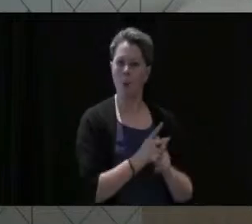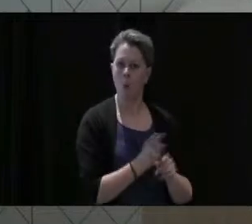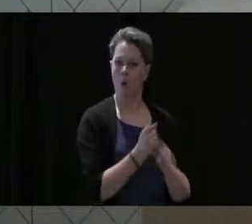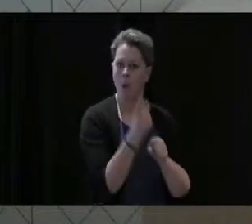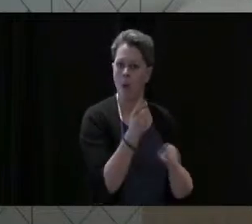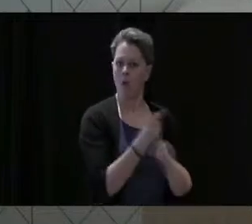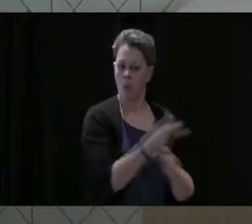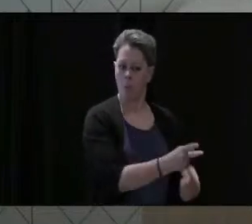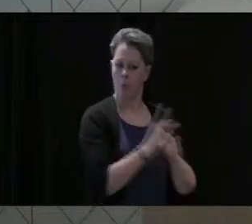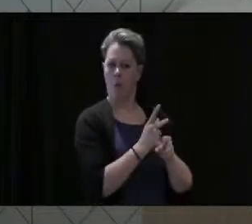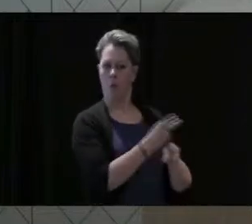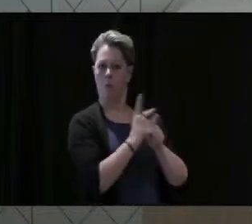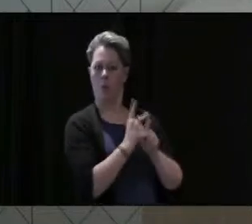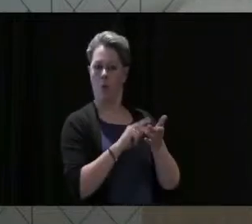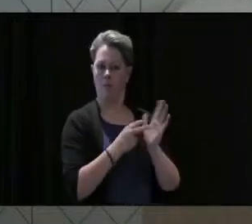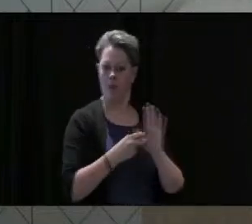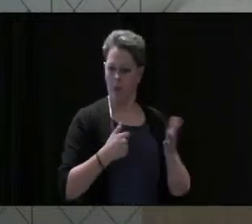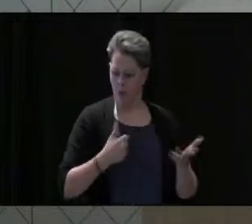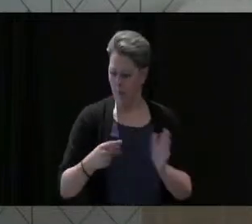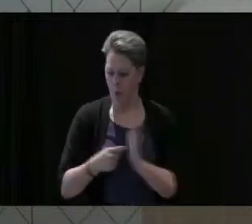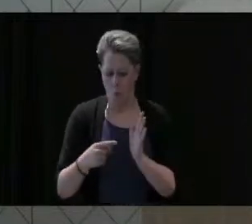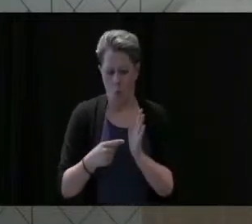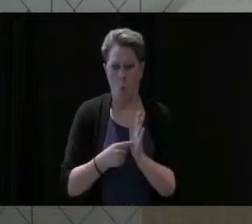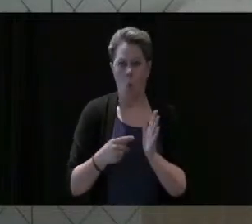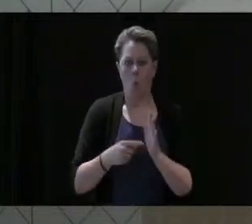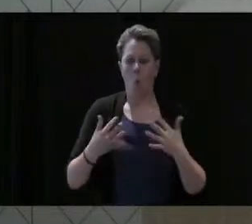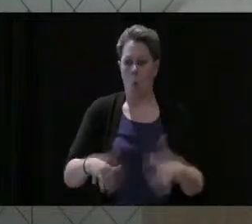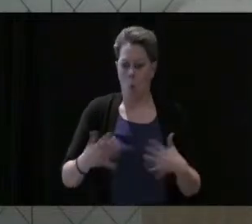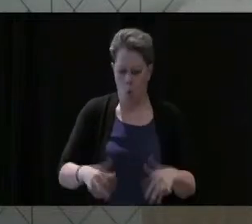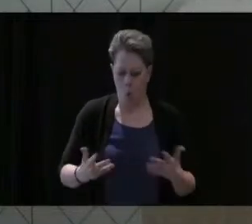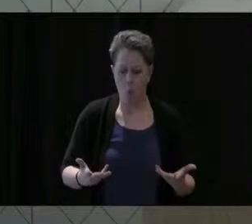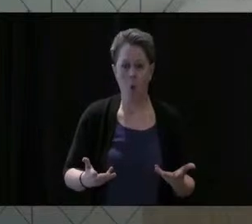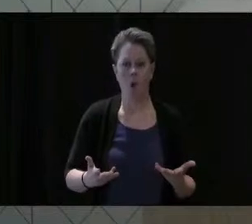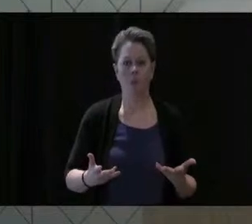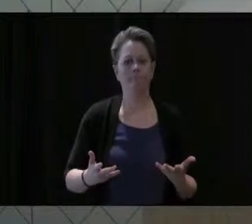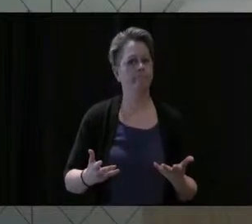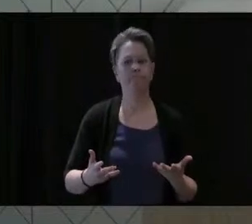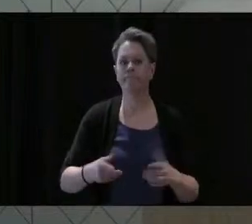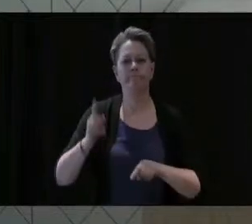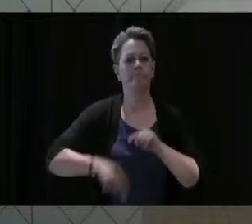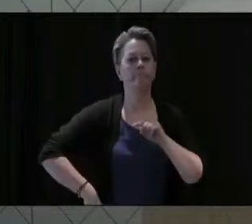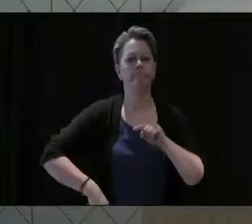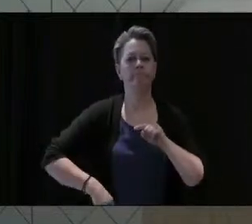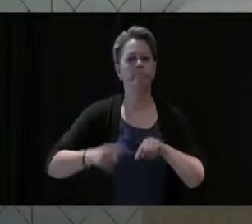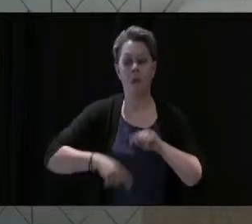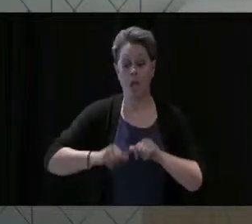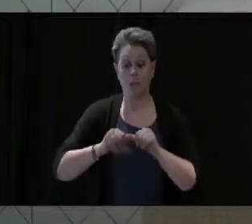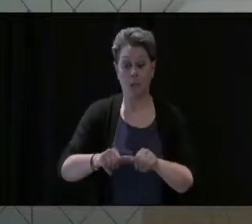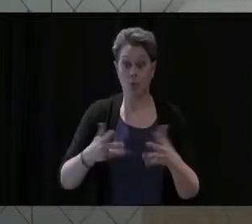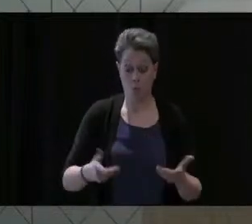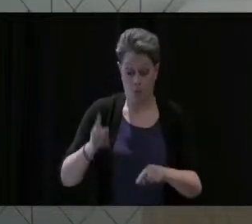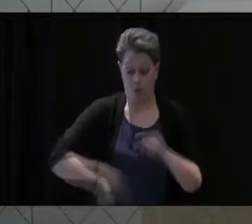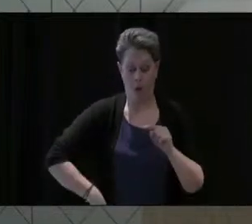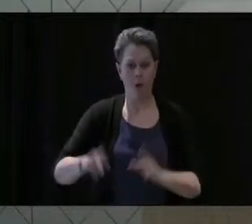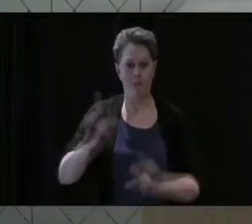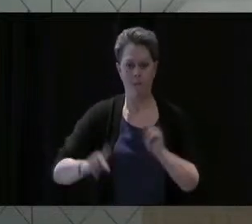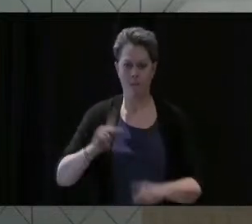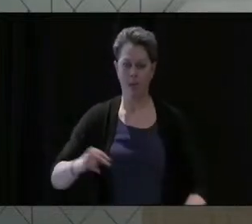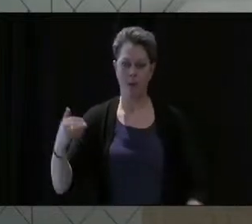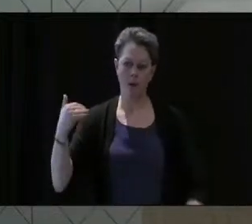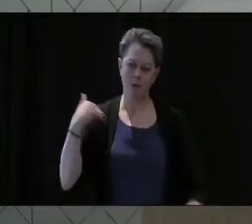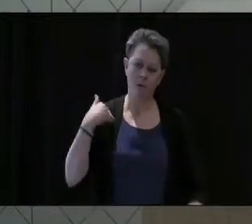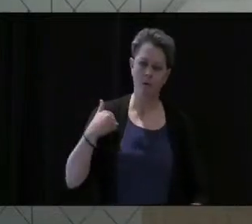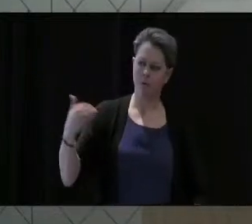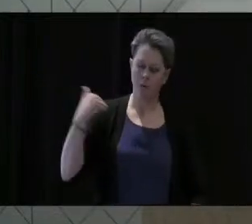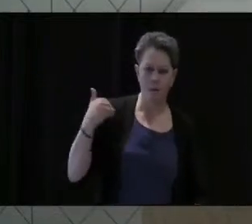Eventually, the level of debt, even in a low-rate environment, you could not maintain it. People would start putting pressure